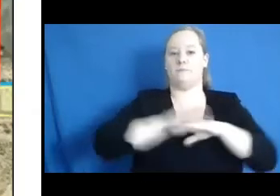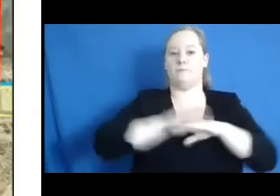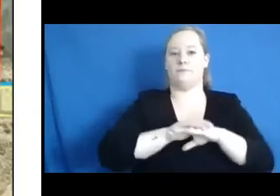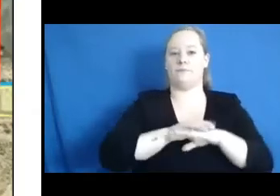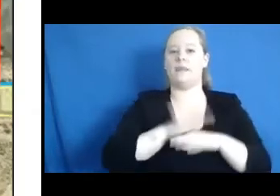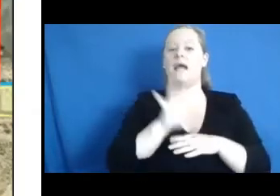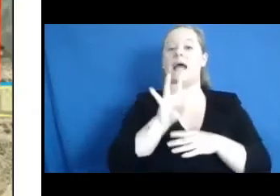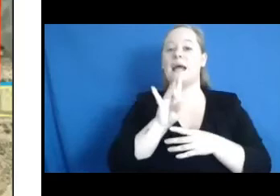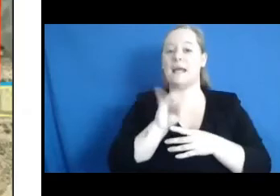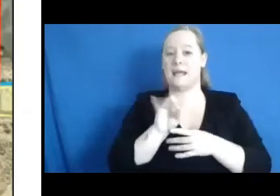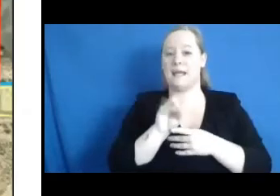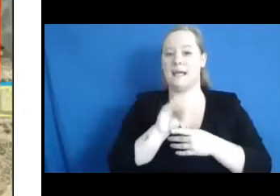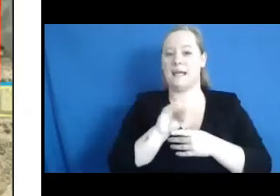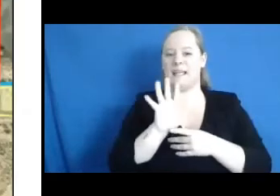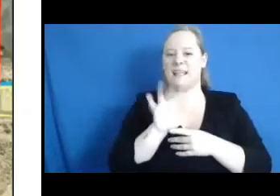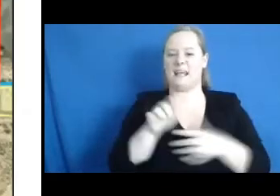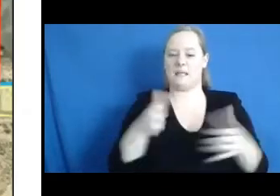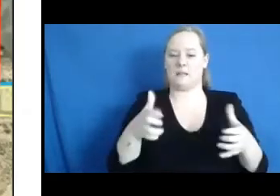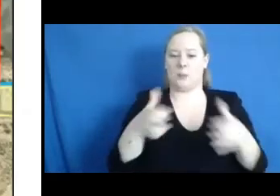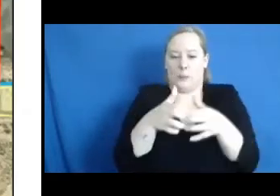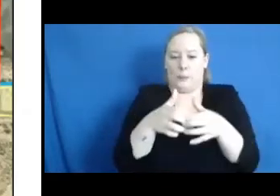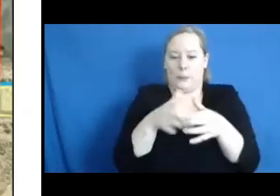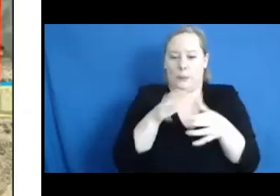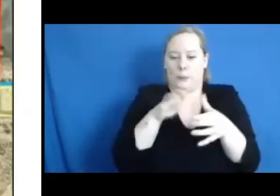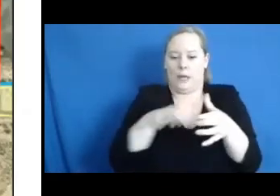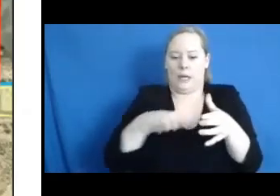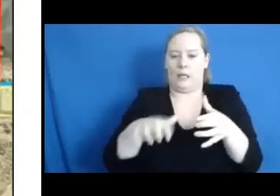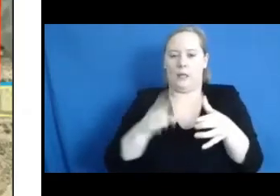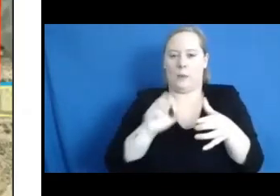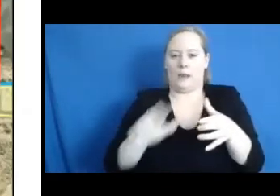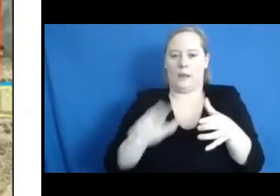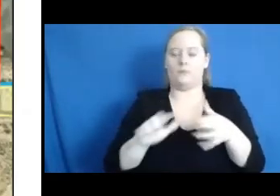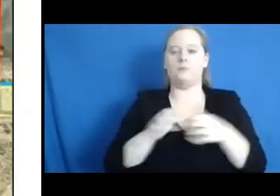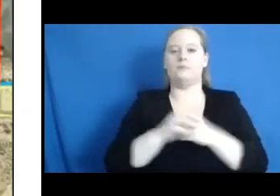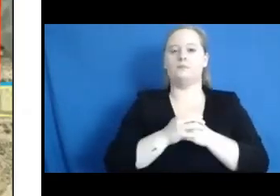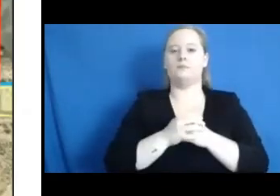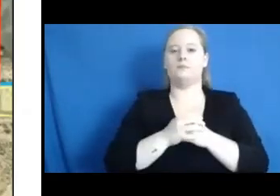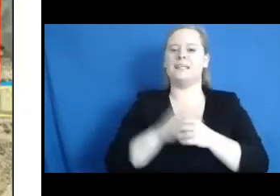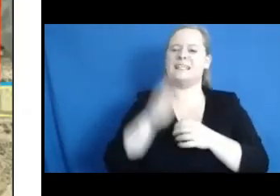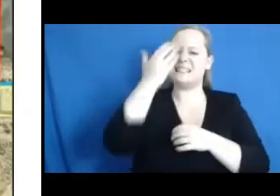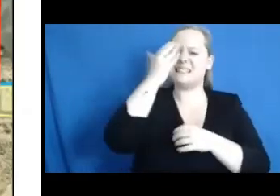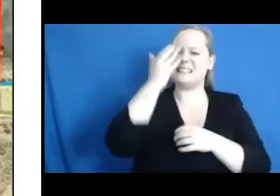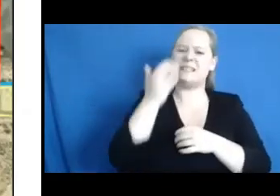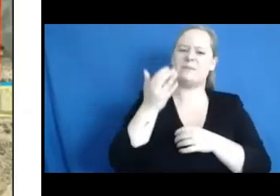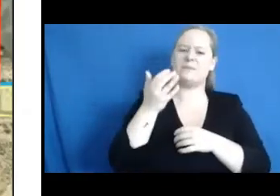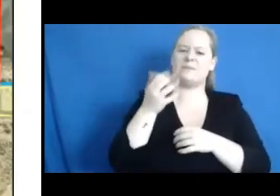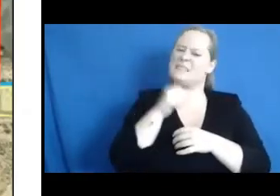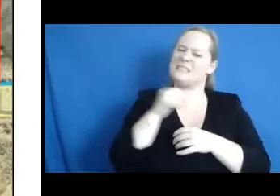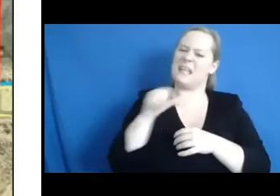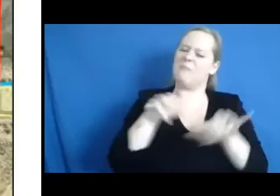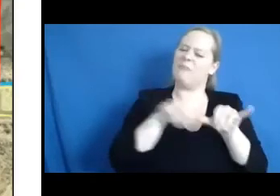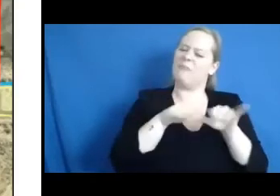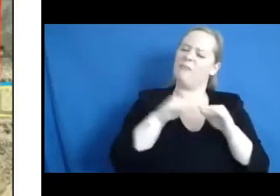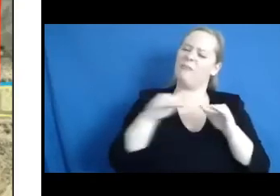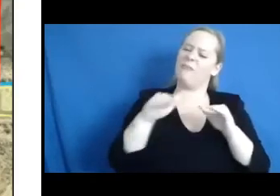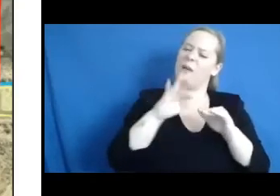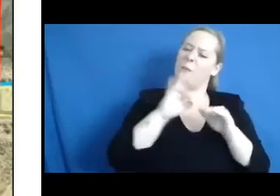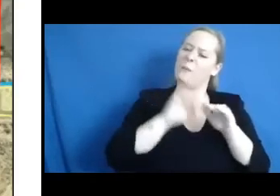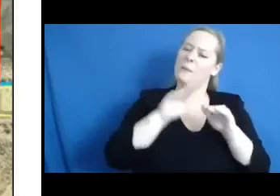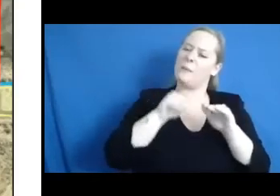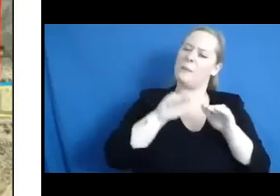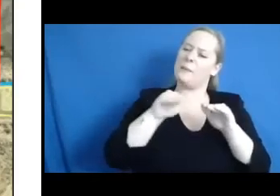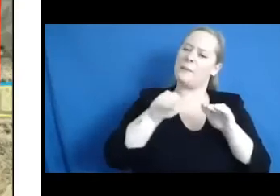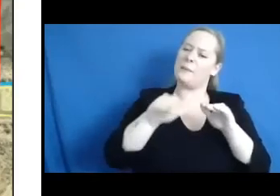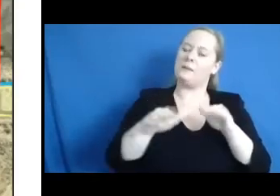this cluster of wells that has higher concentrations. Actually, it still seems like its background is similar to what we see at BLM